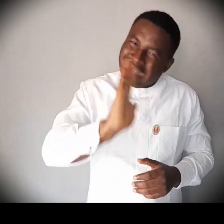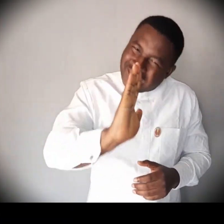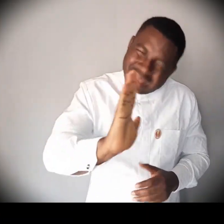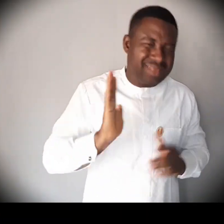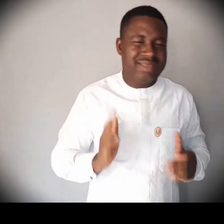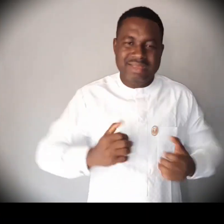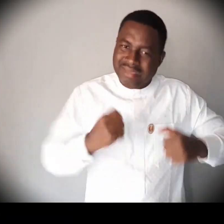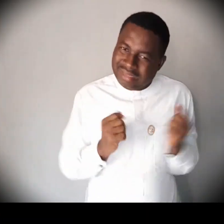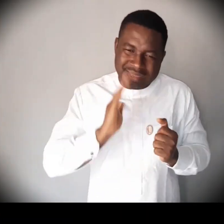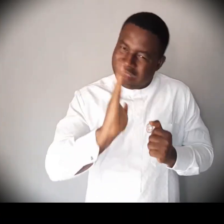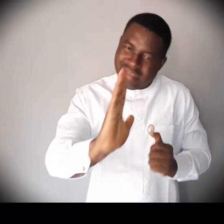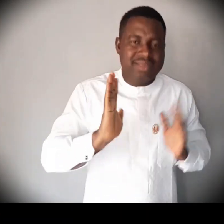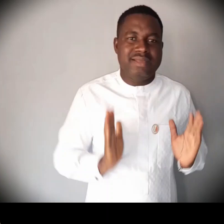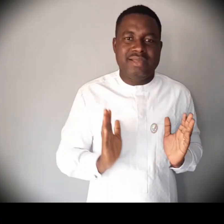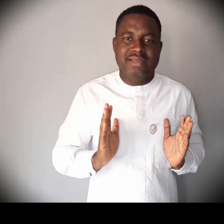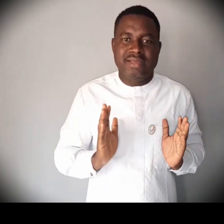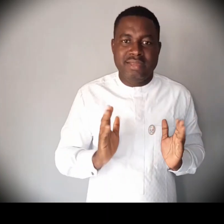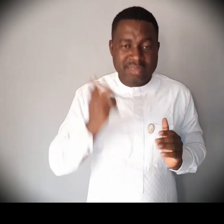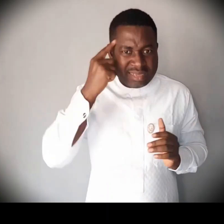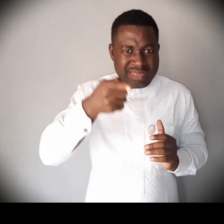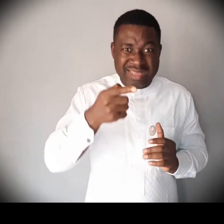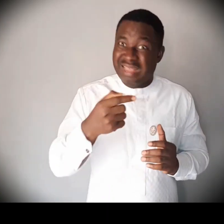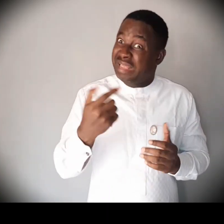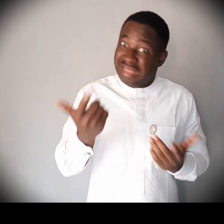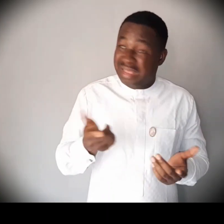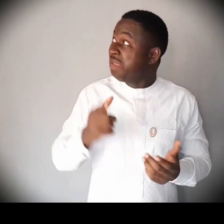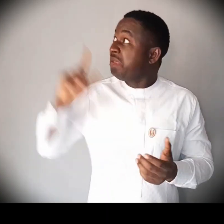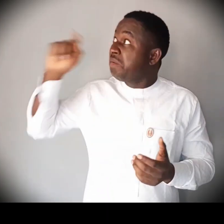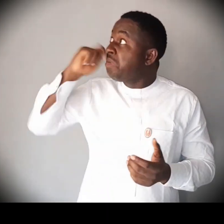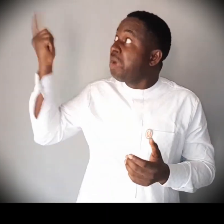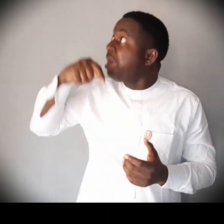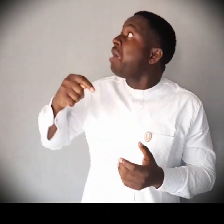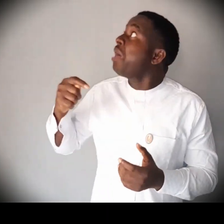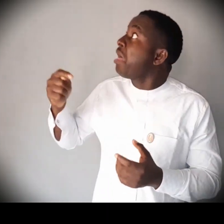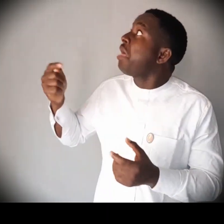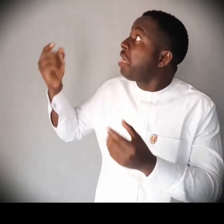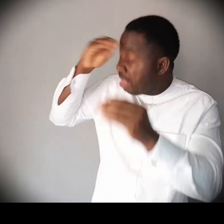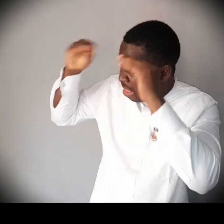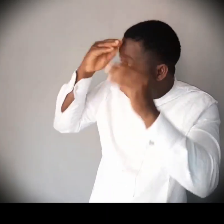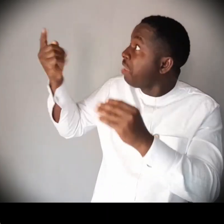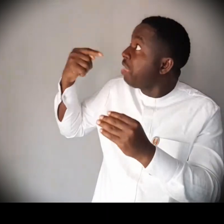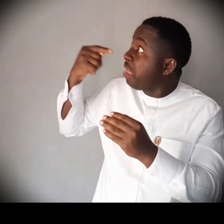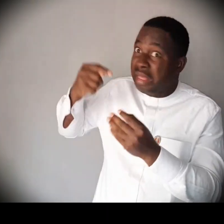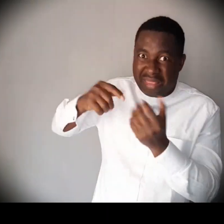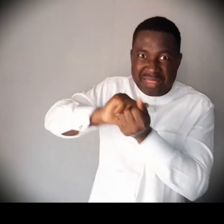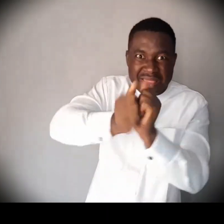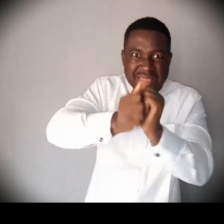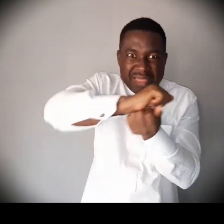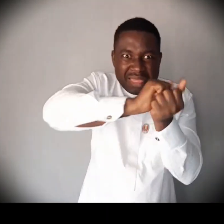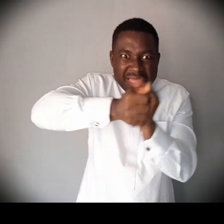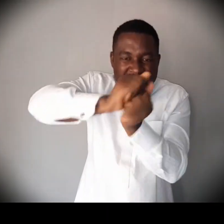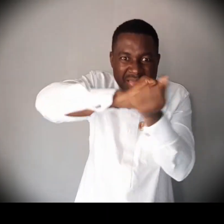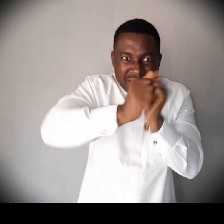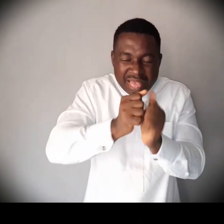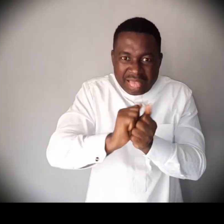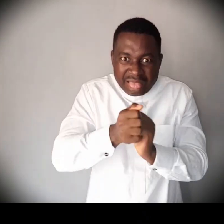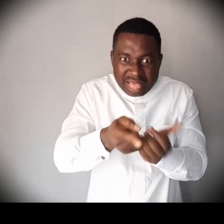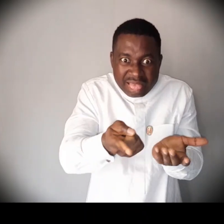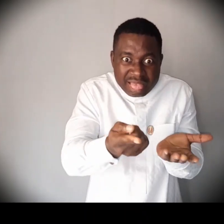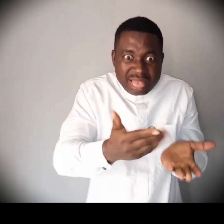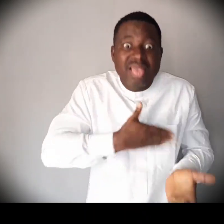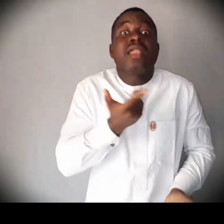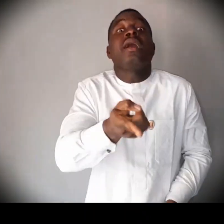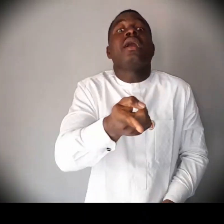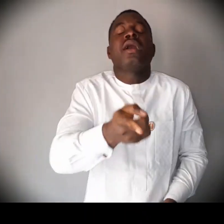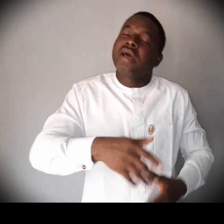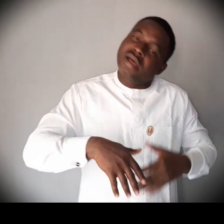And this is why we implore you to be informed and stay informed. Our message, our